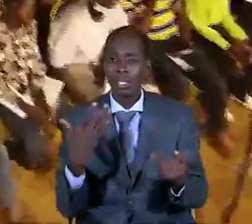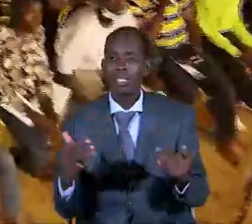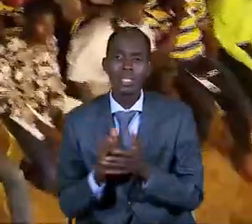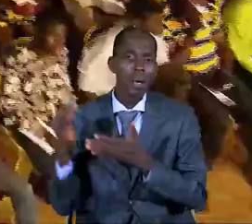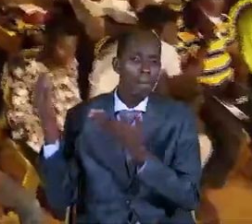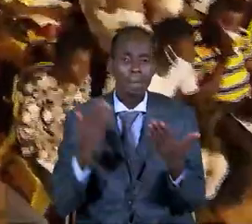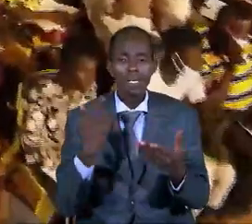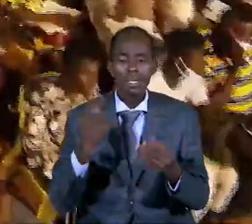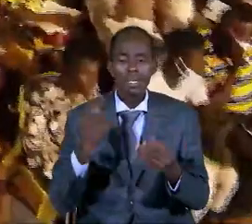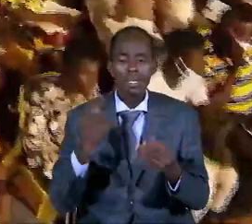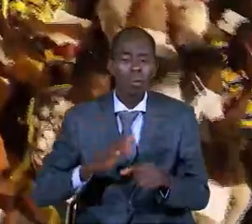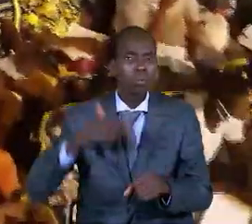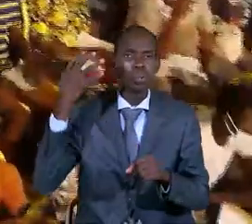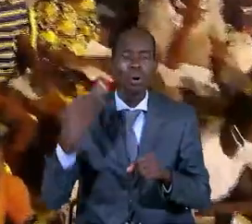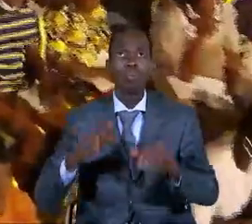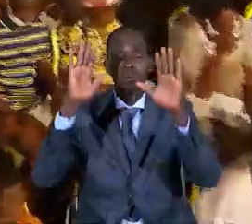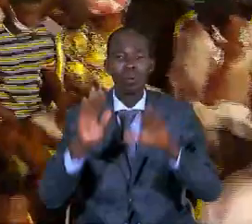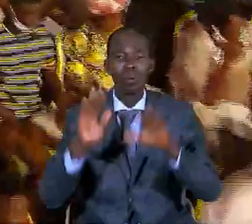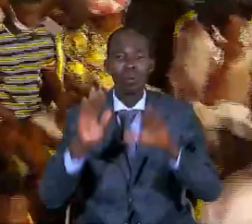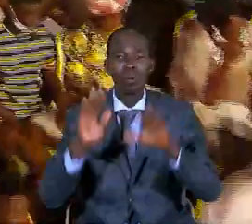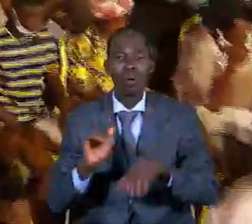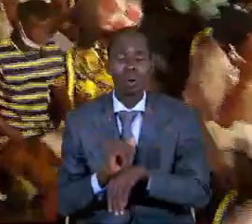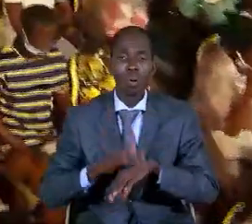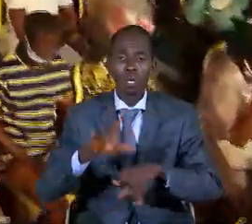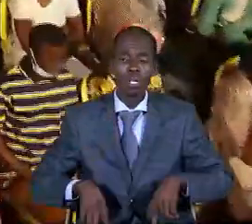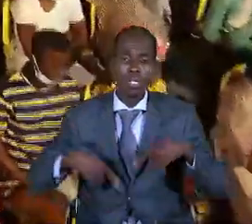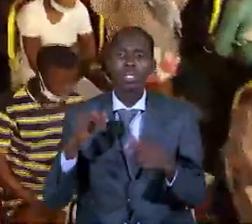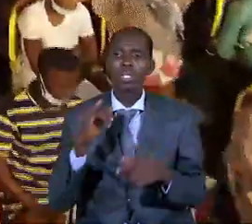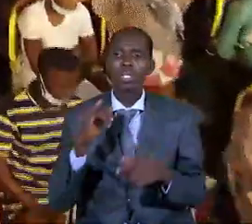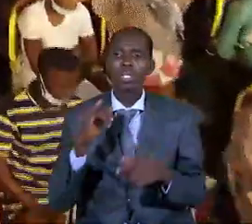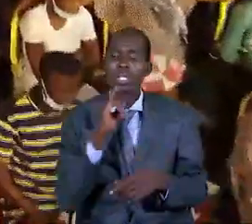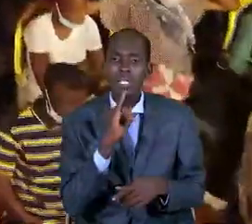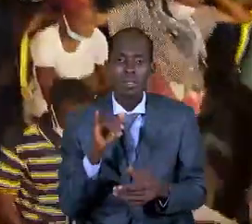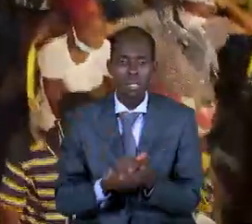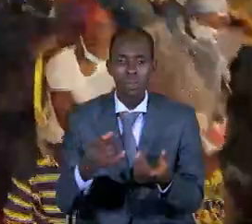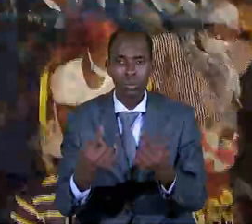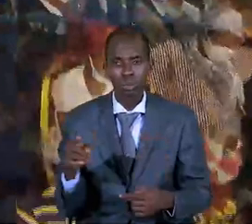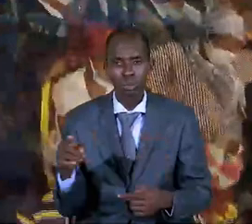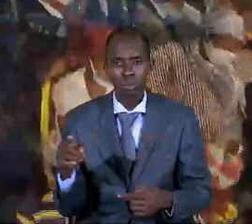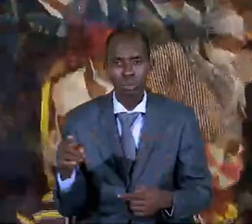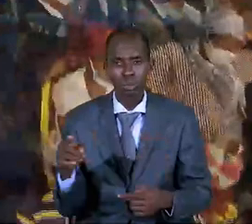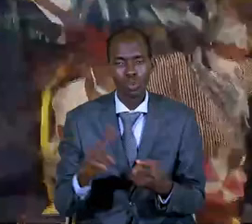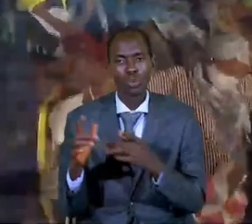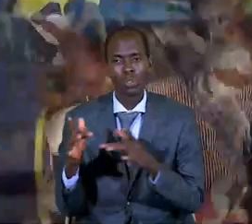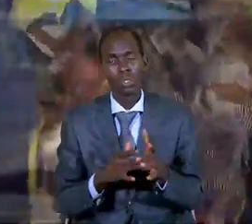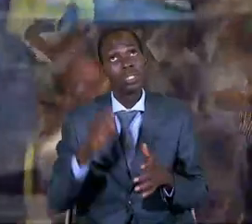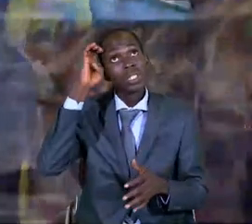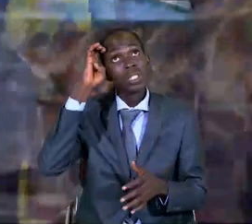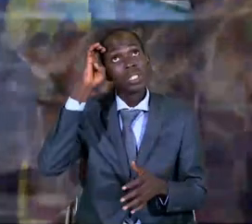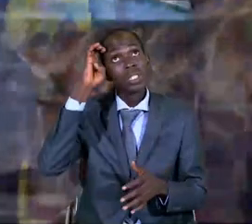the explosion of miracle upon your life is to come to Jesus. He's the